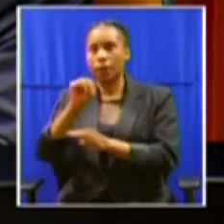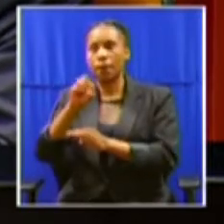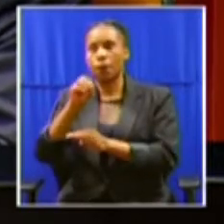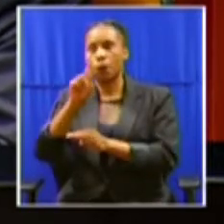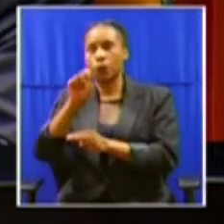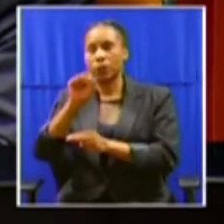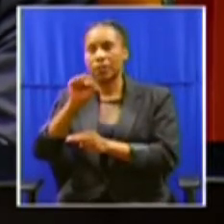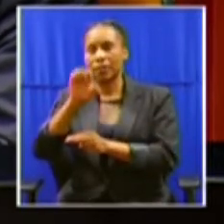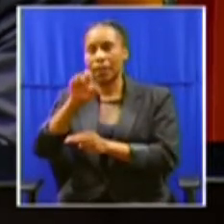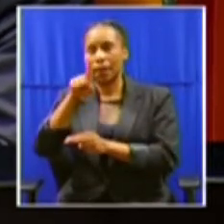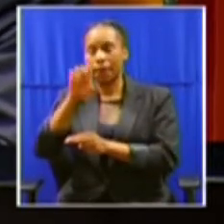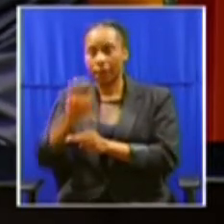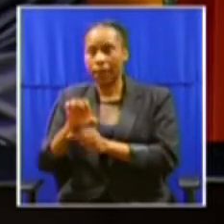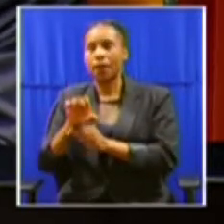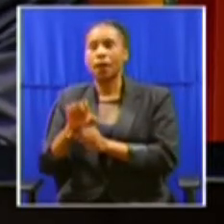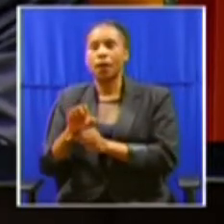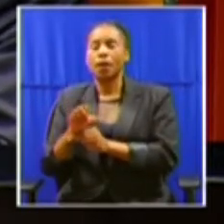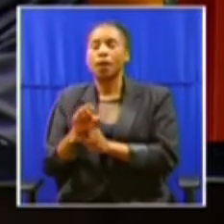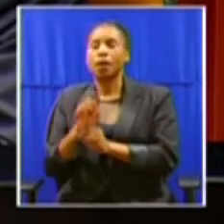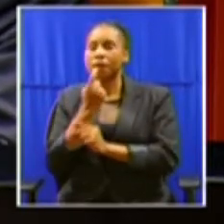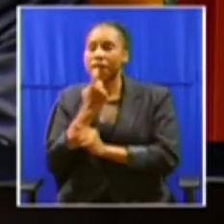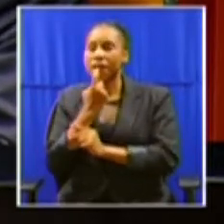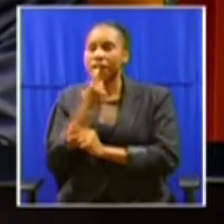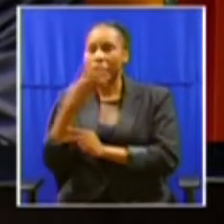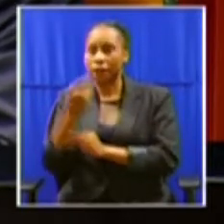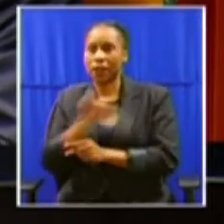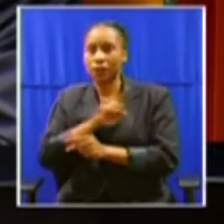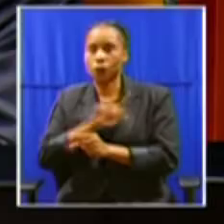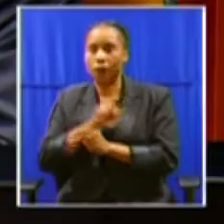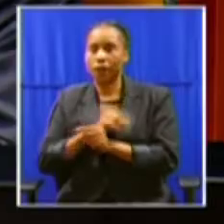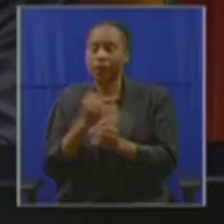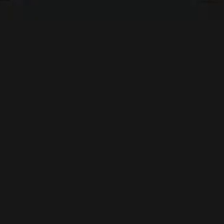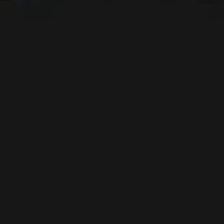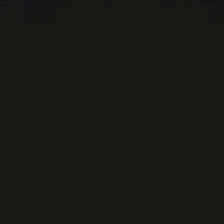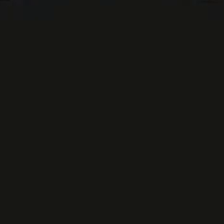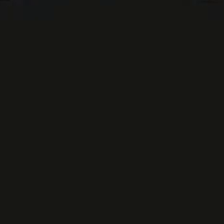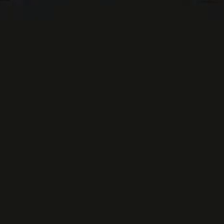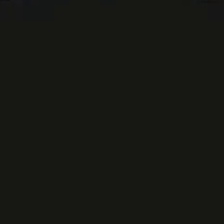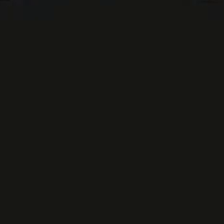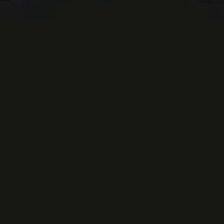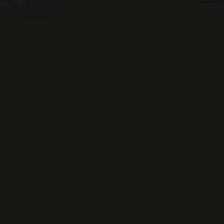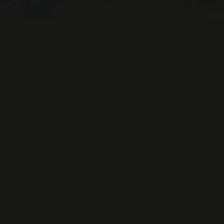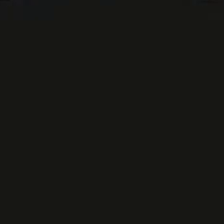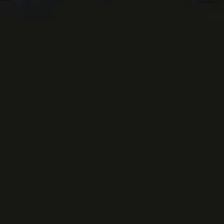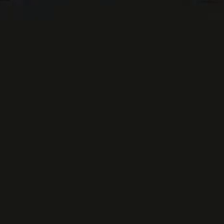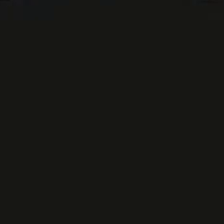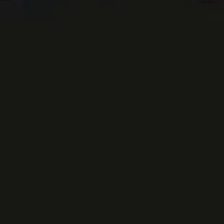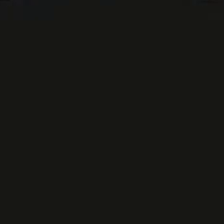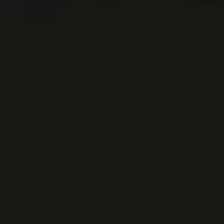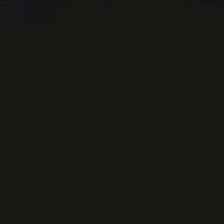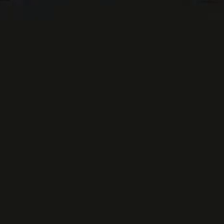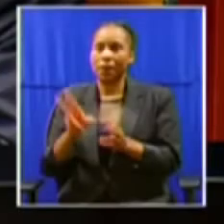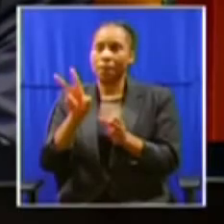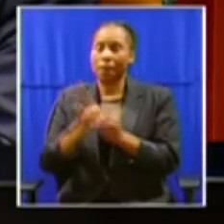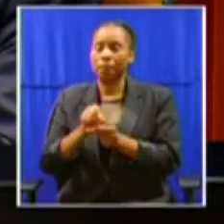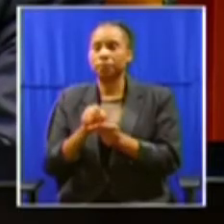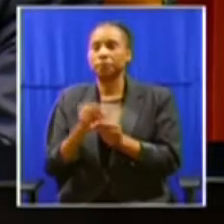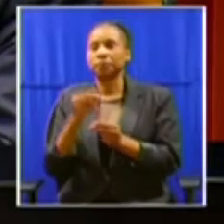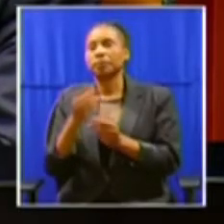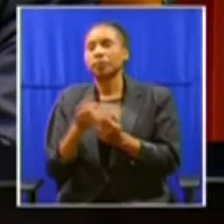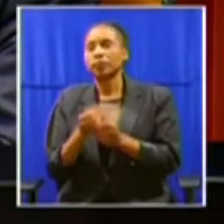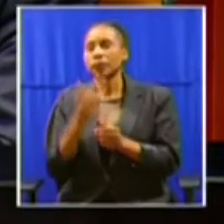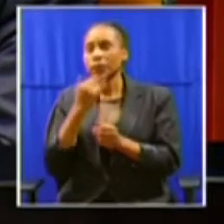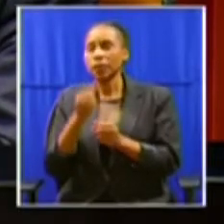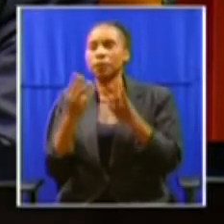on, and that is why we had a repeat of what the Minister said. So all those on the virtual platform, please switch off